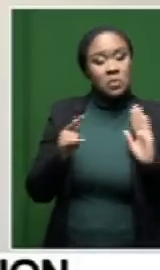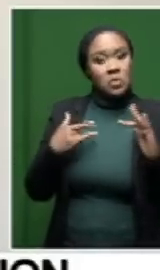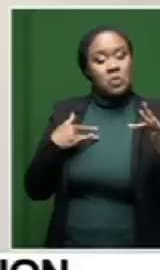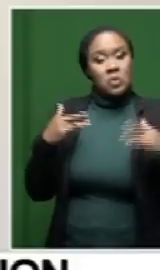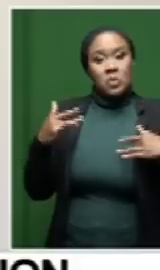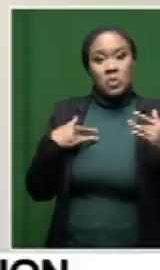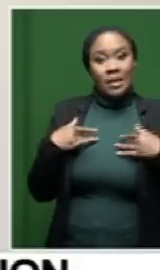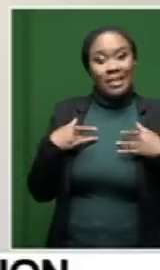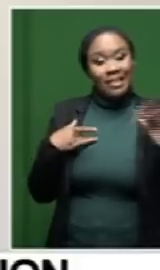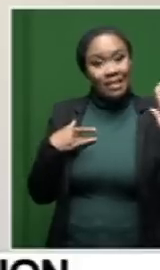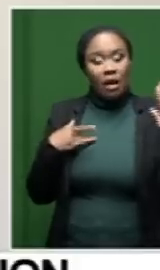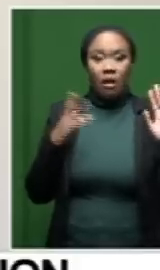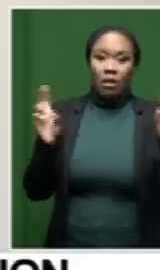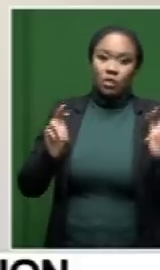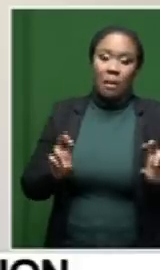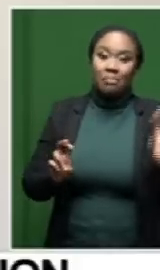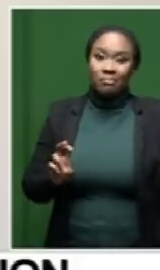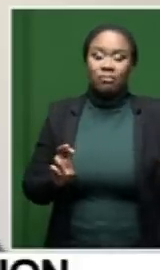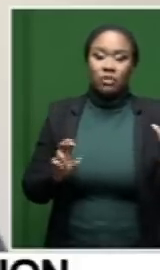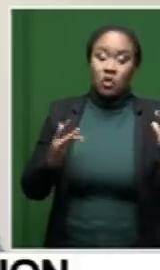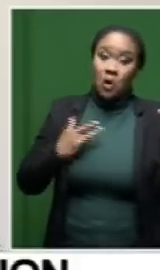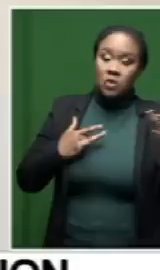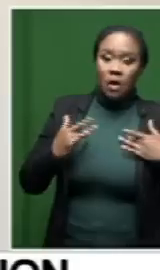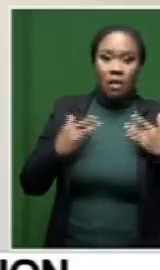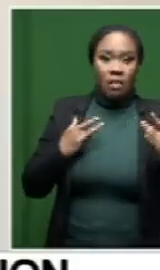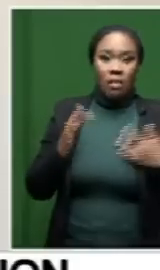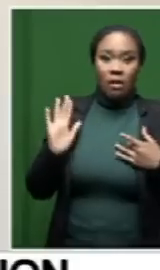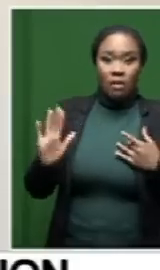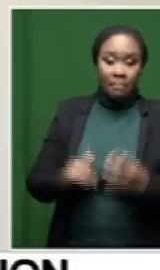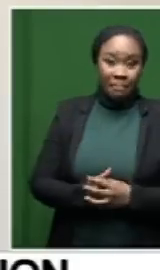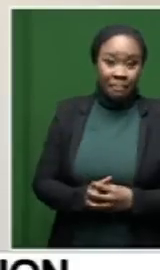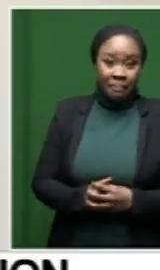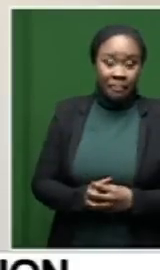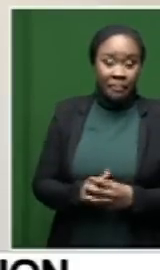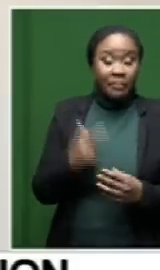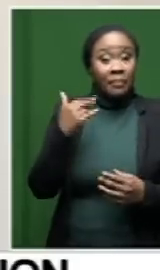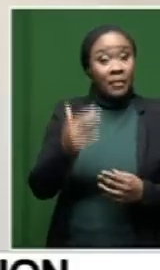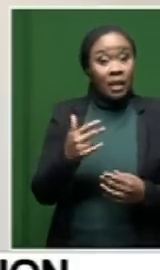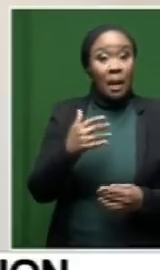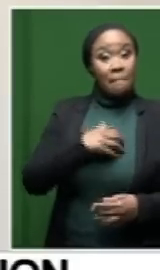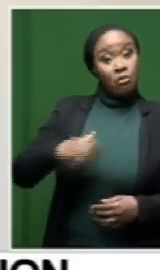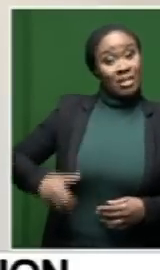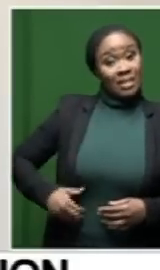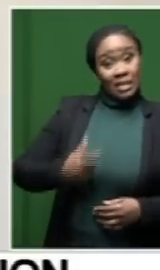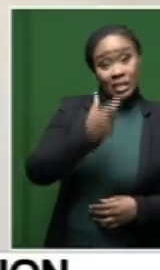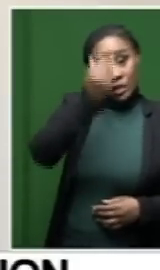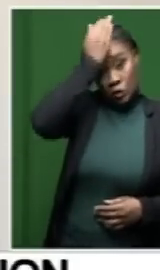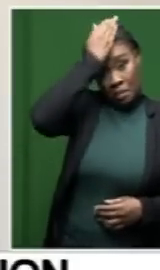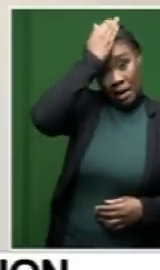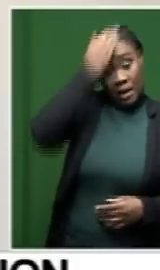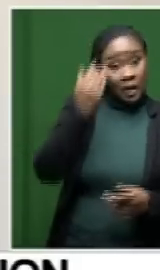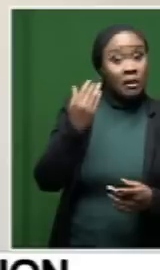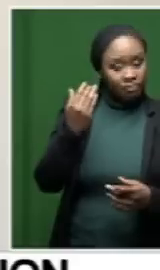had. What then happened was that the President Zuma did that